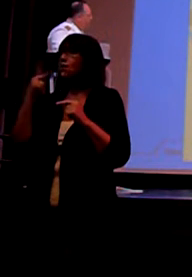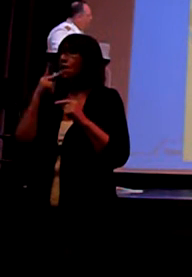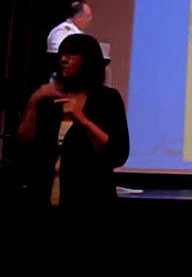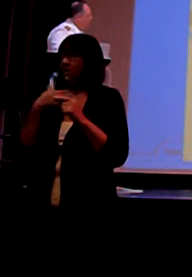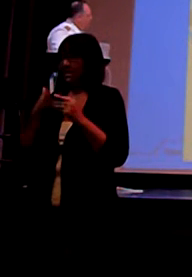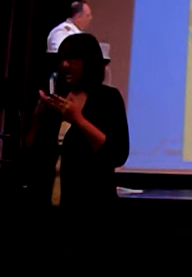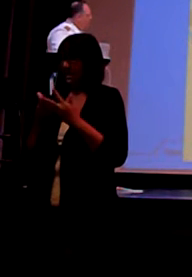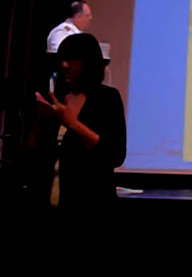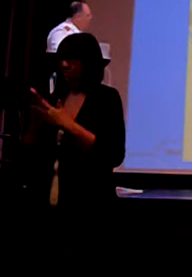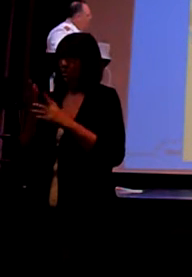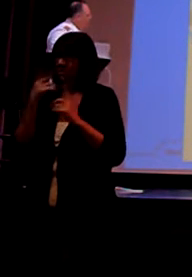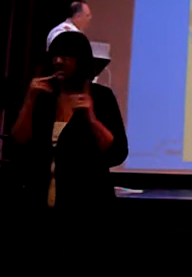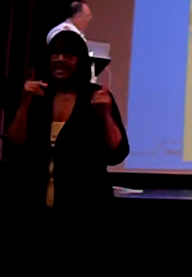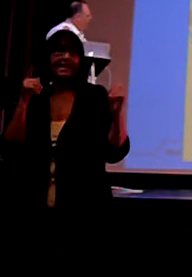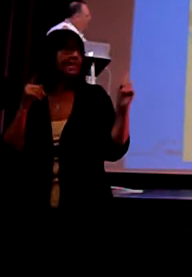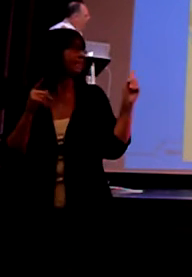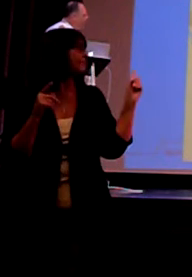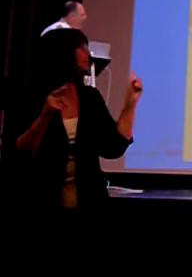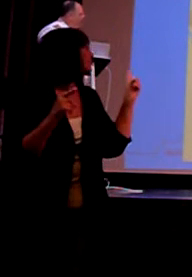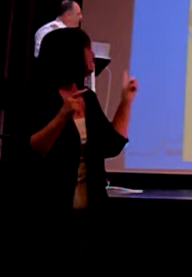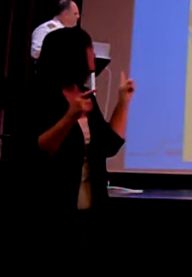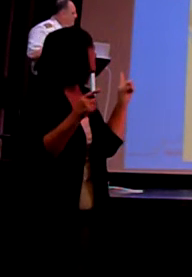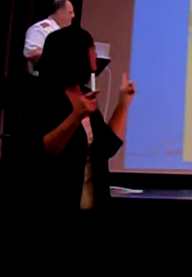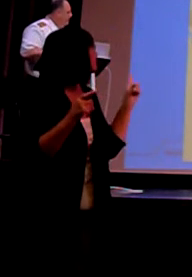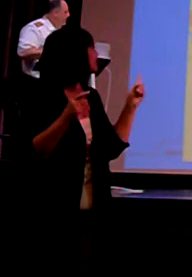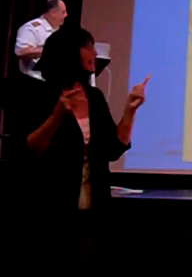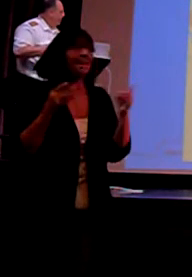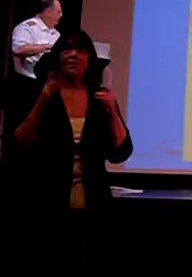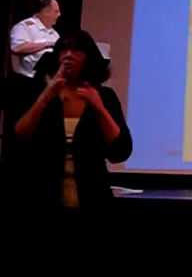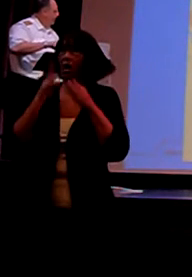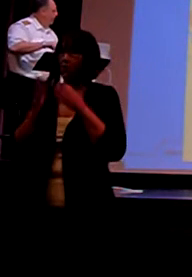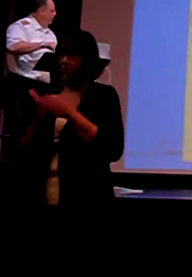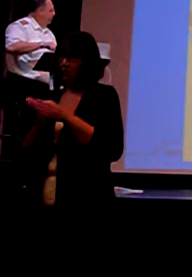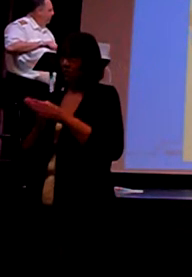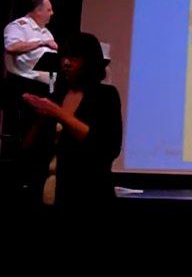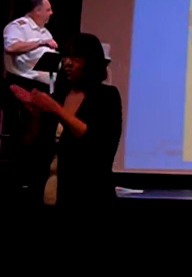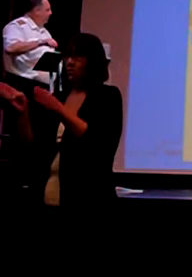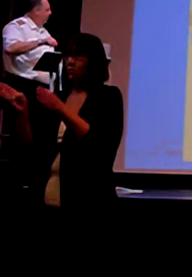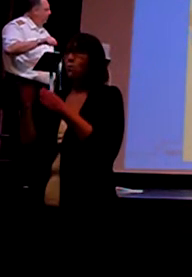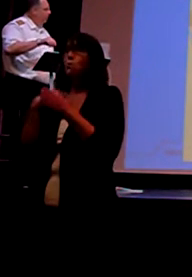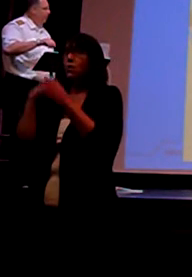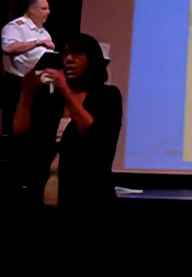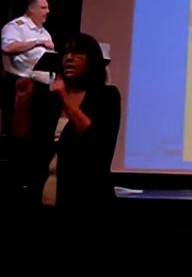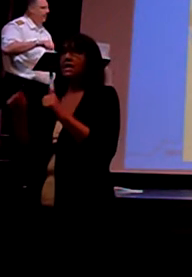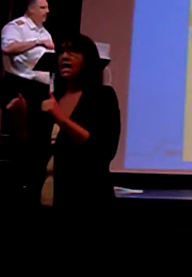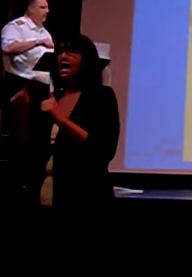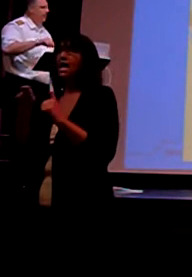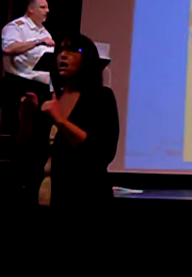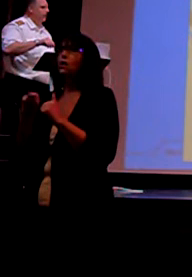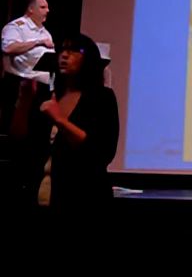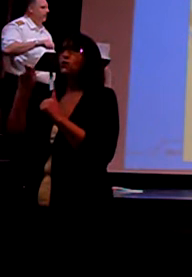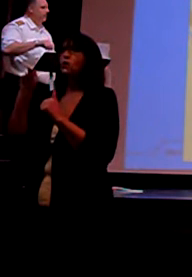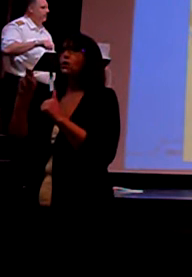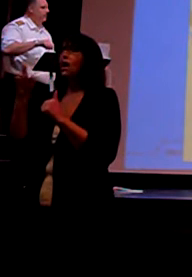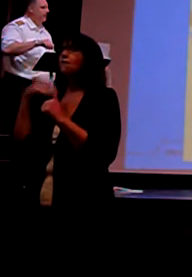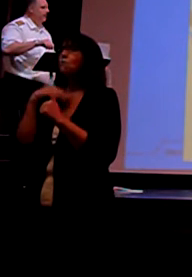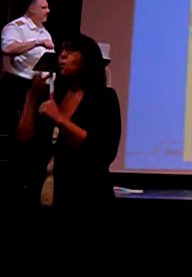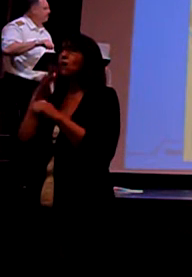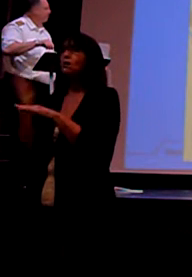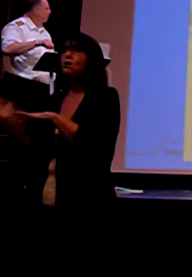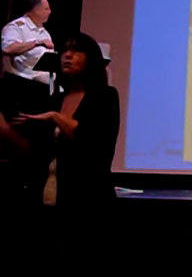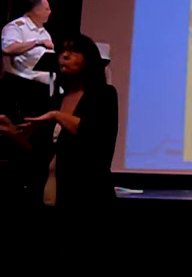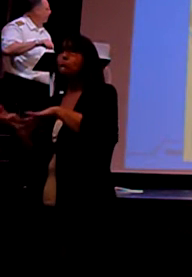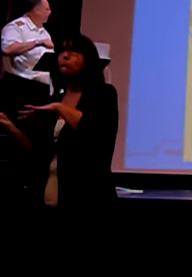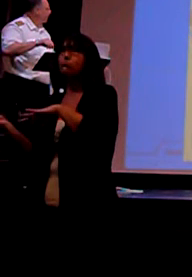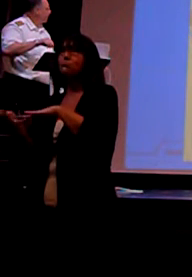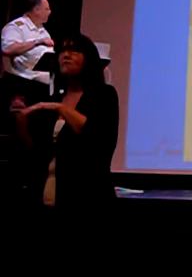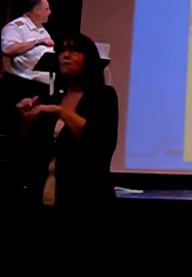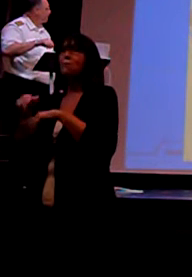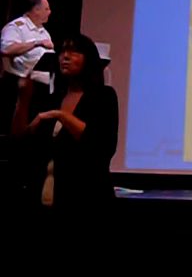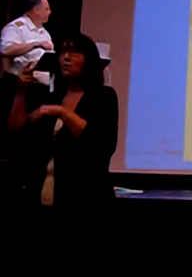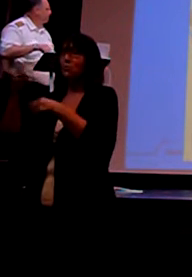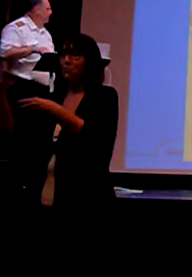go in here, and we can get quite a bit of northerly current as we were